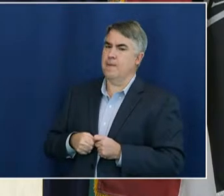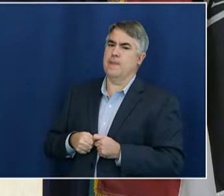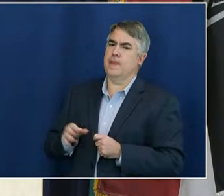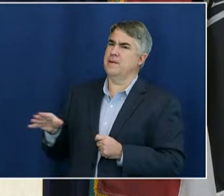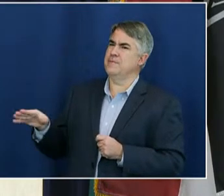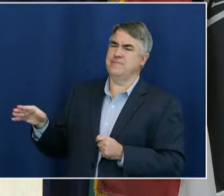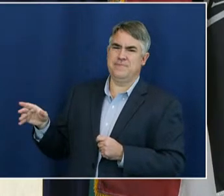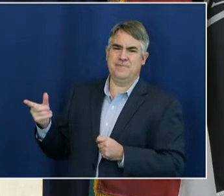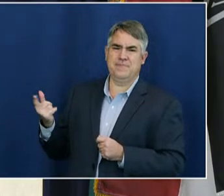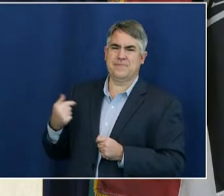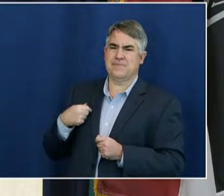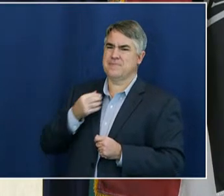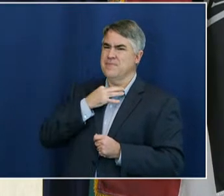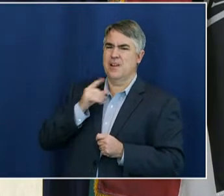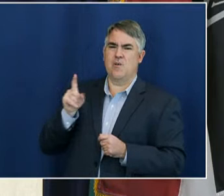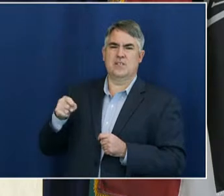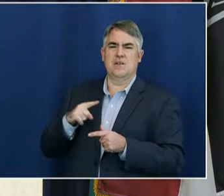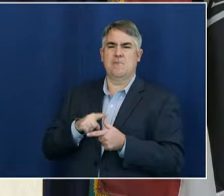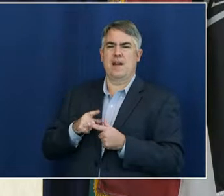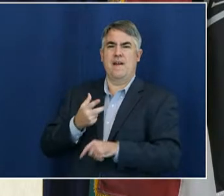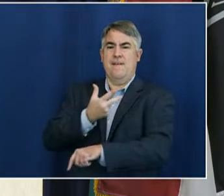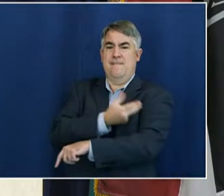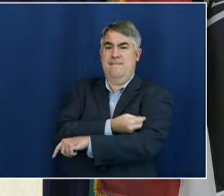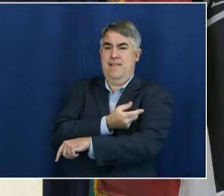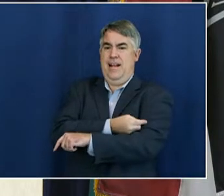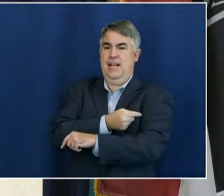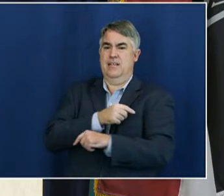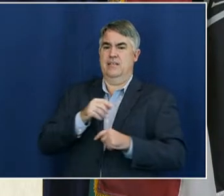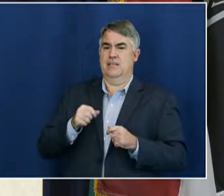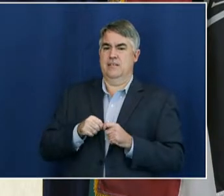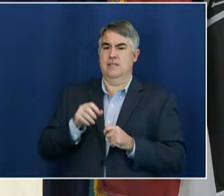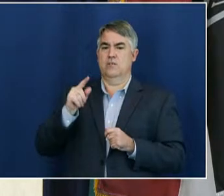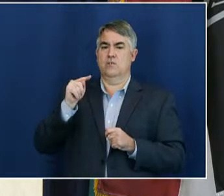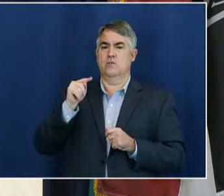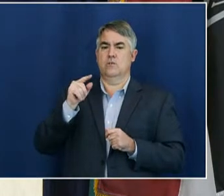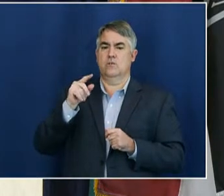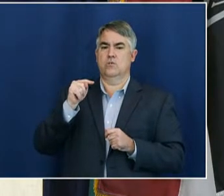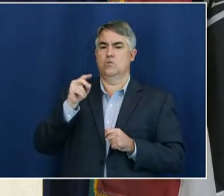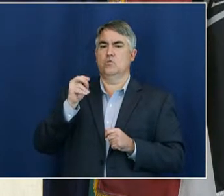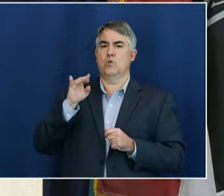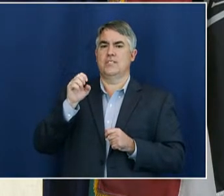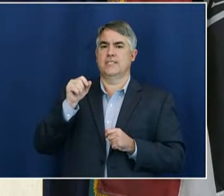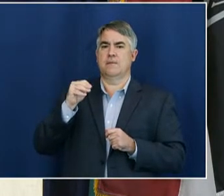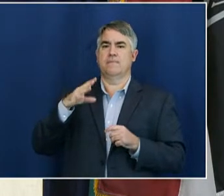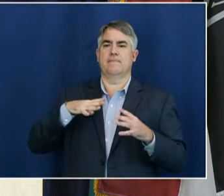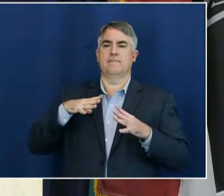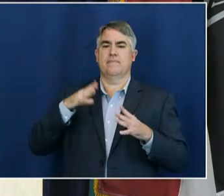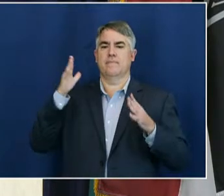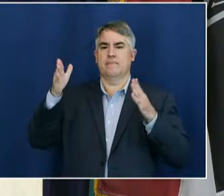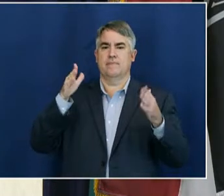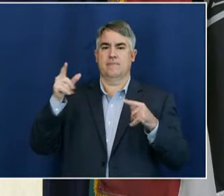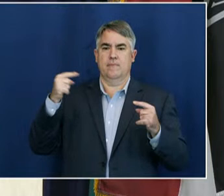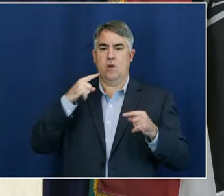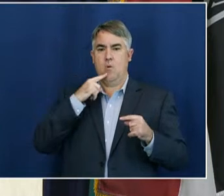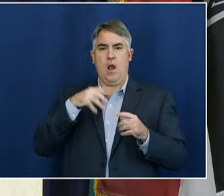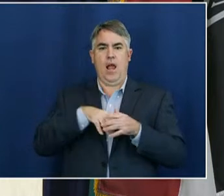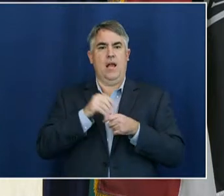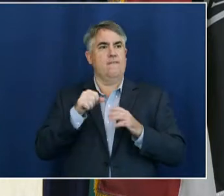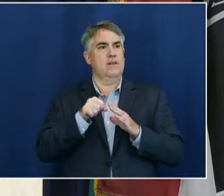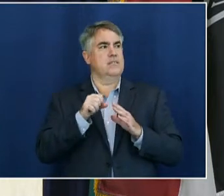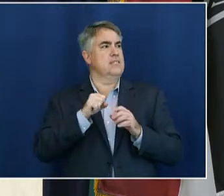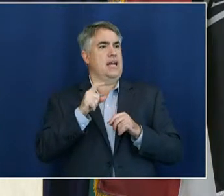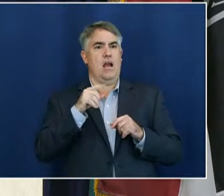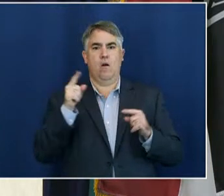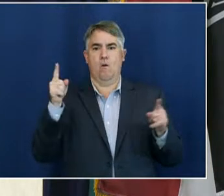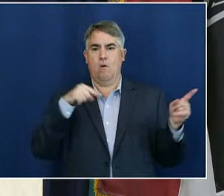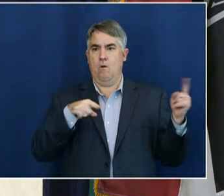about vaccine tourism. The dashboard shows that no vaccines have been given to people outside of the county, but we're getting tips from people at both superstations